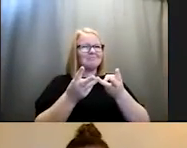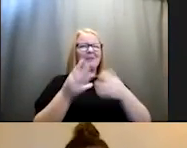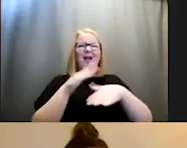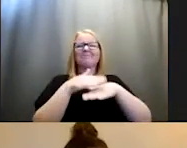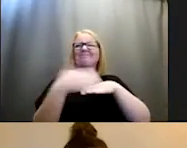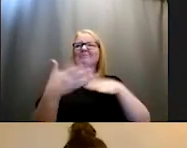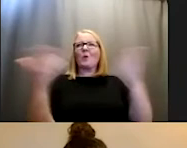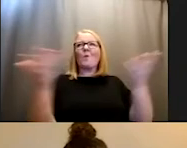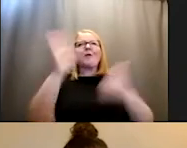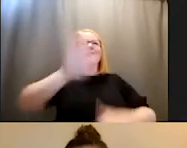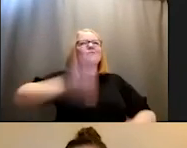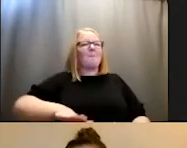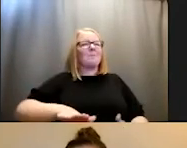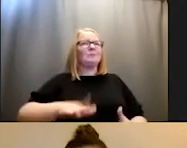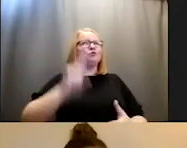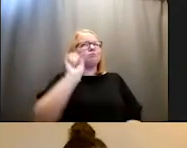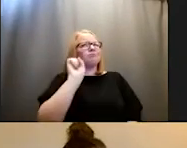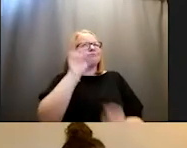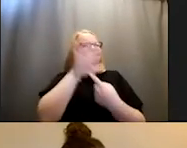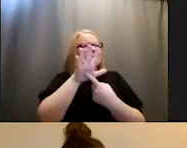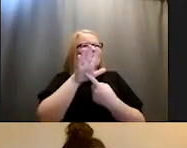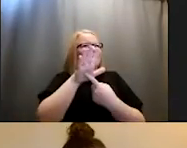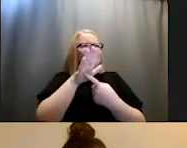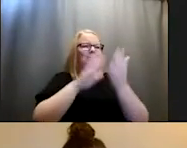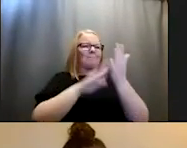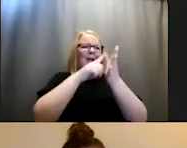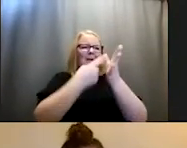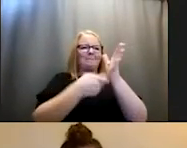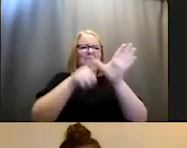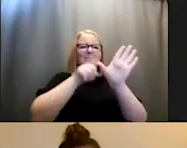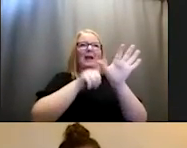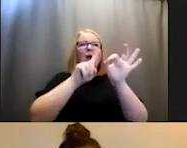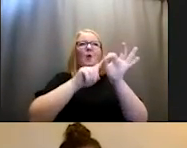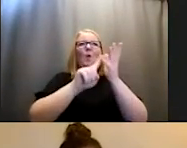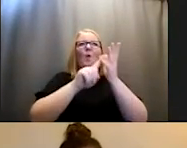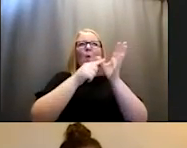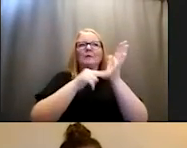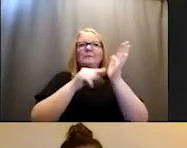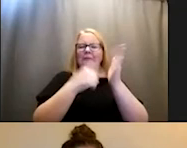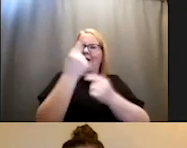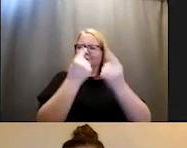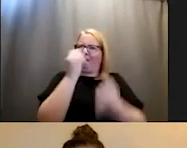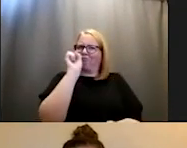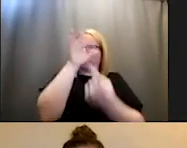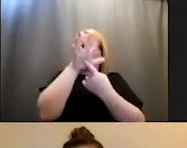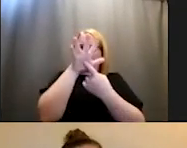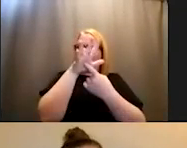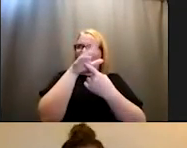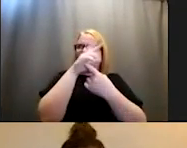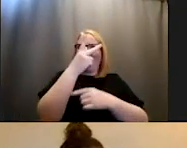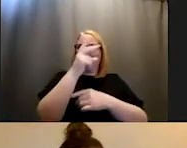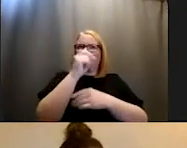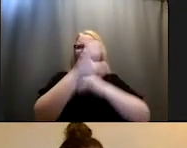you have some sense of the importance of Mary Quant. She is one of the most important designers of the 20th century.